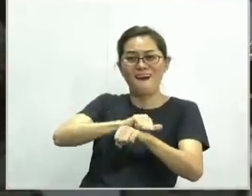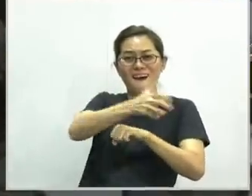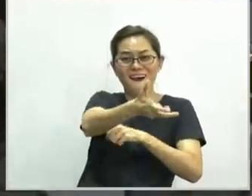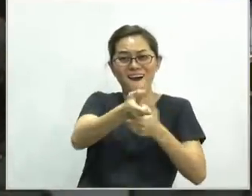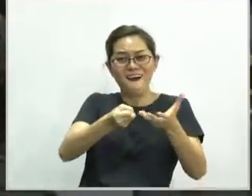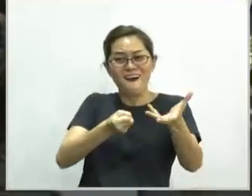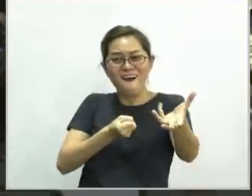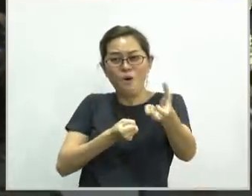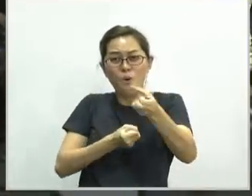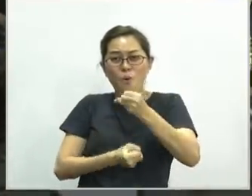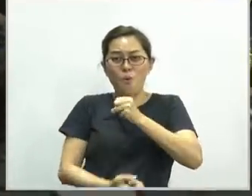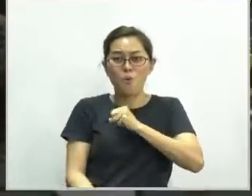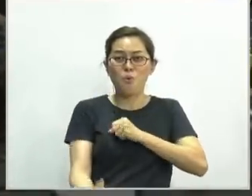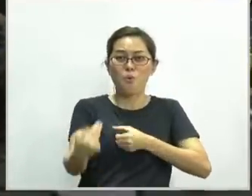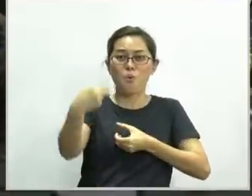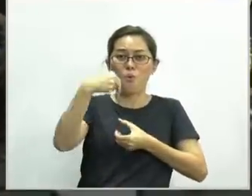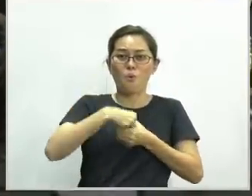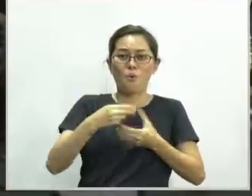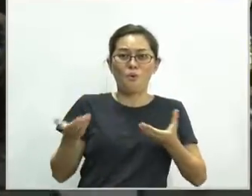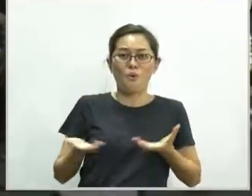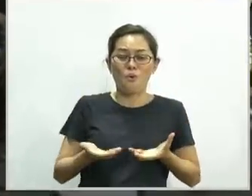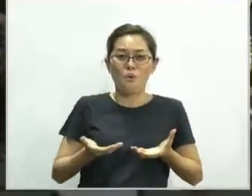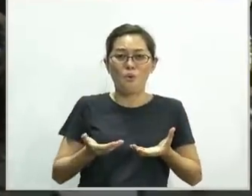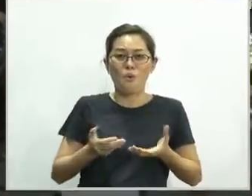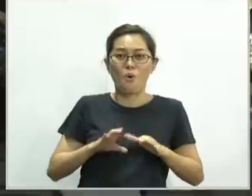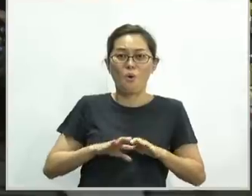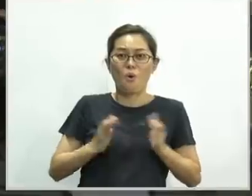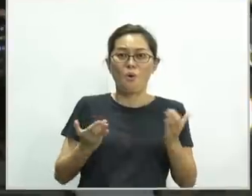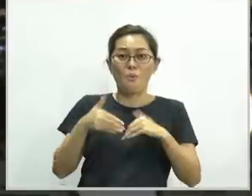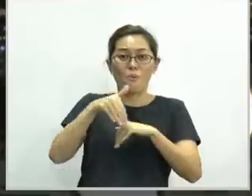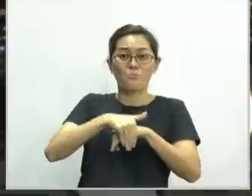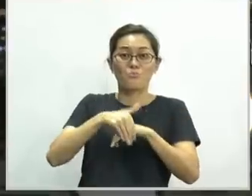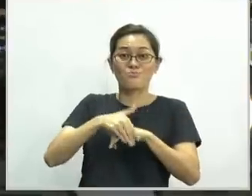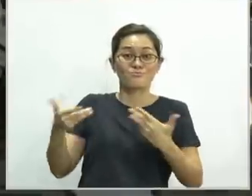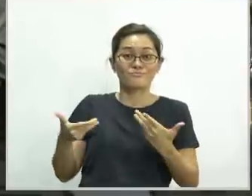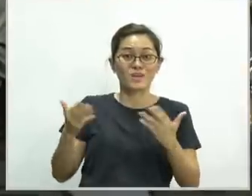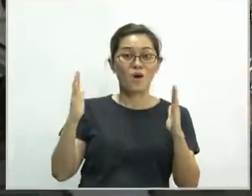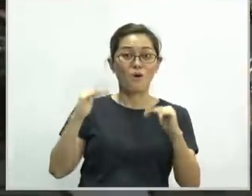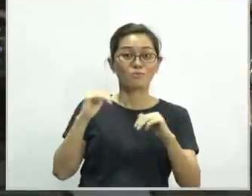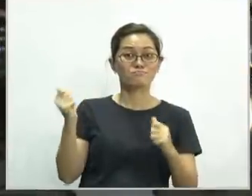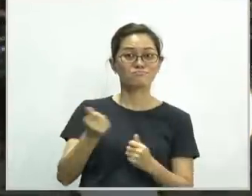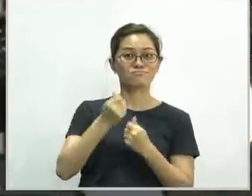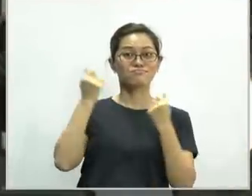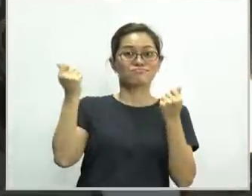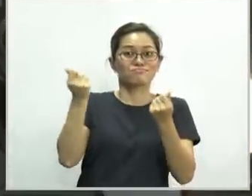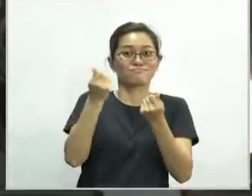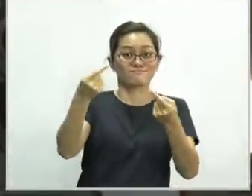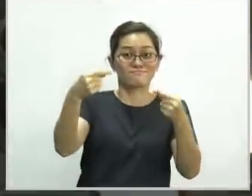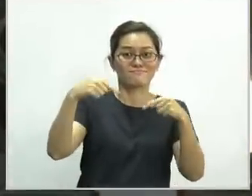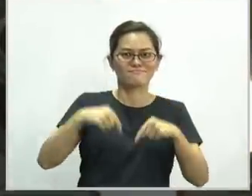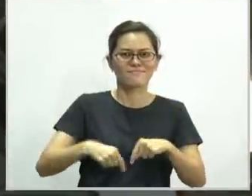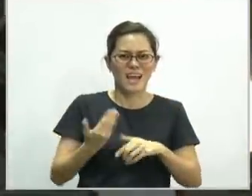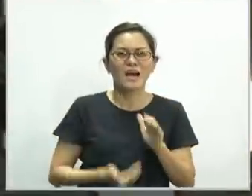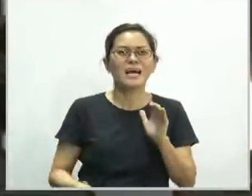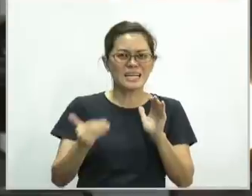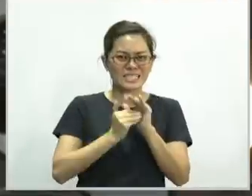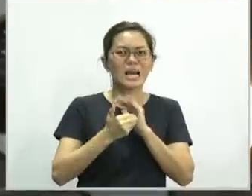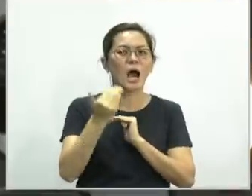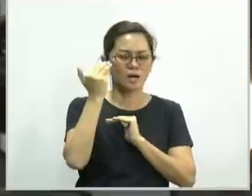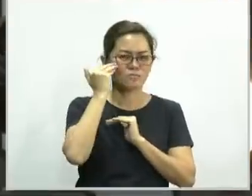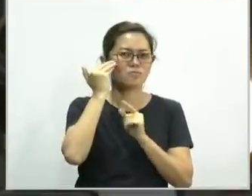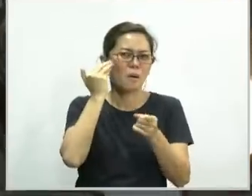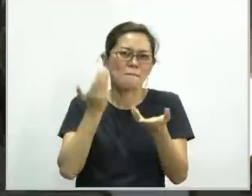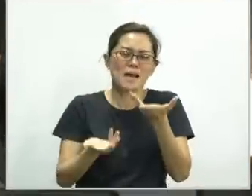to join us on opening night of Celebration of Hope. Again, I know you may not be